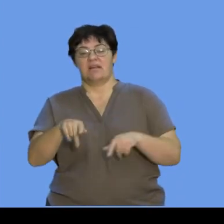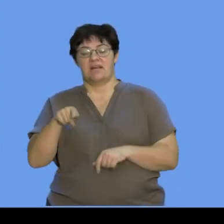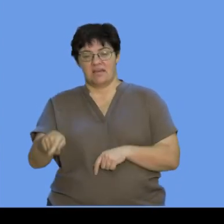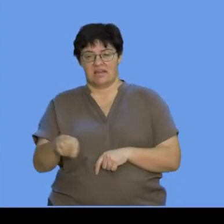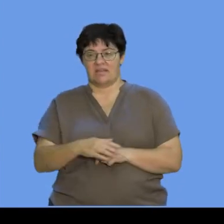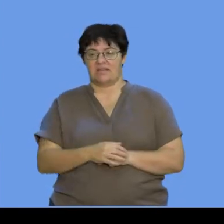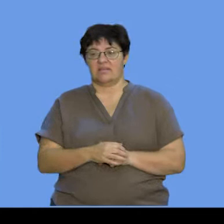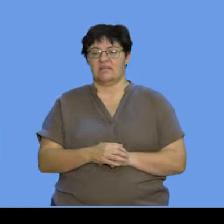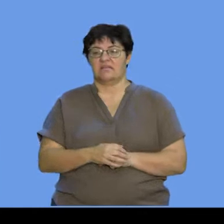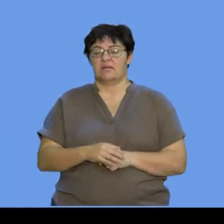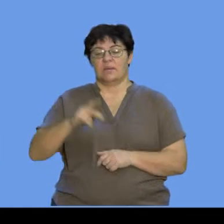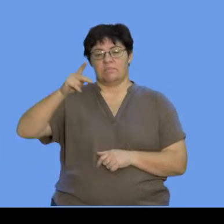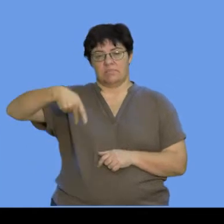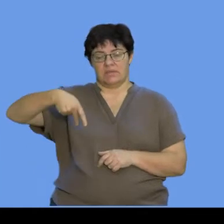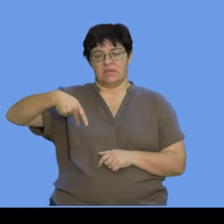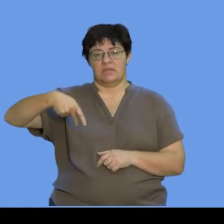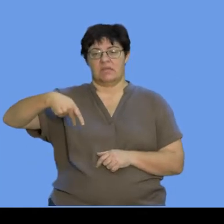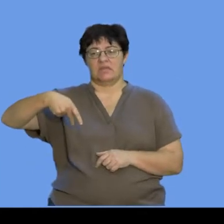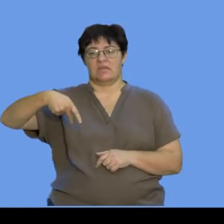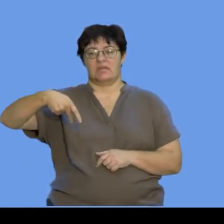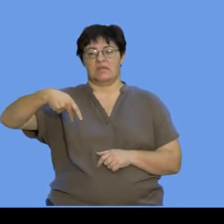similar to triangle